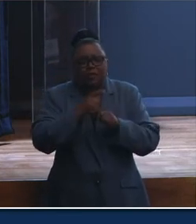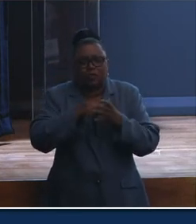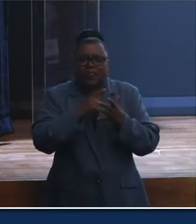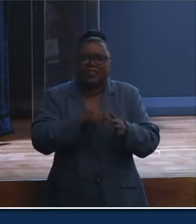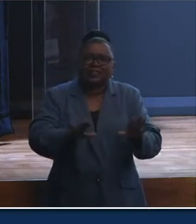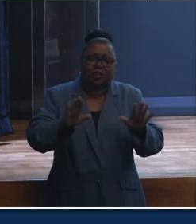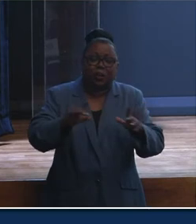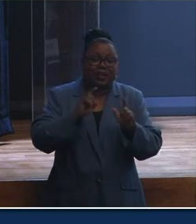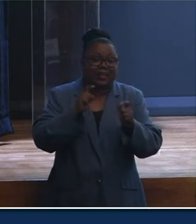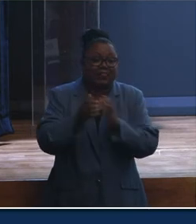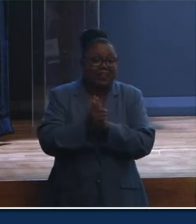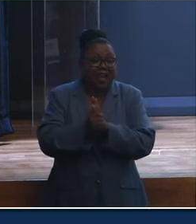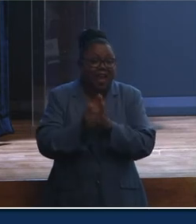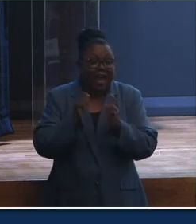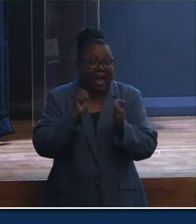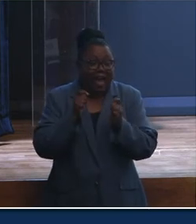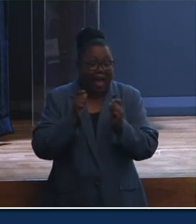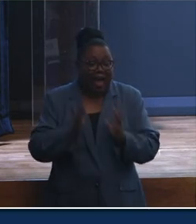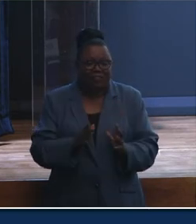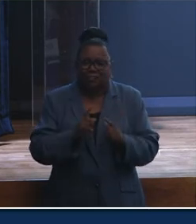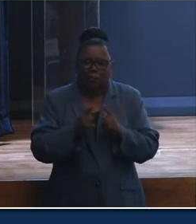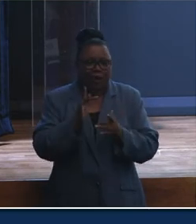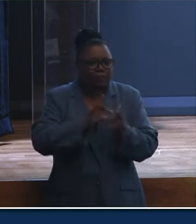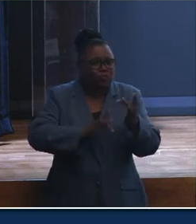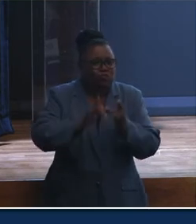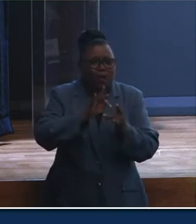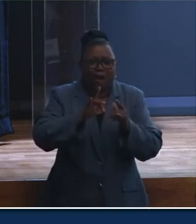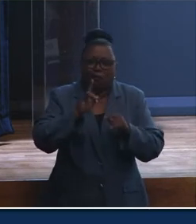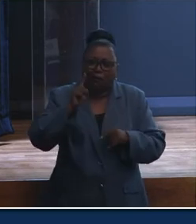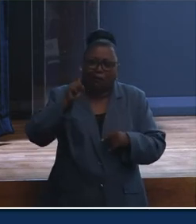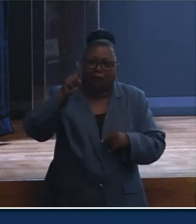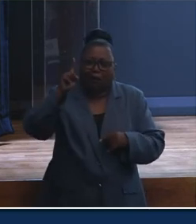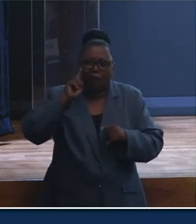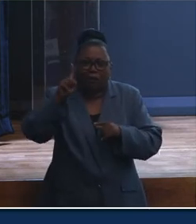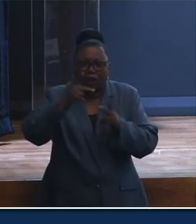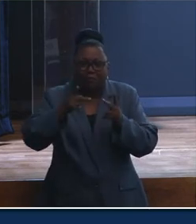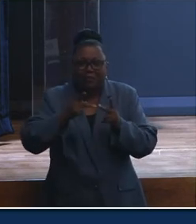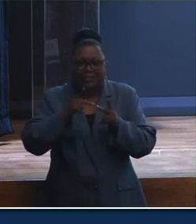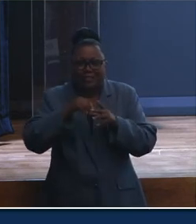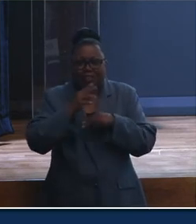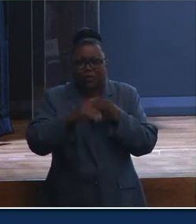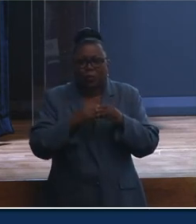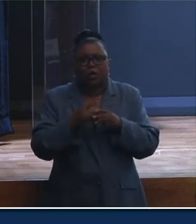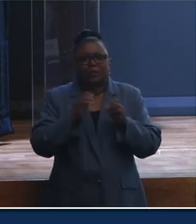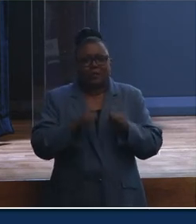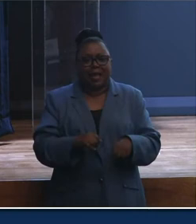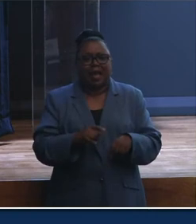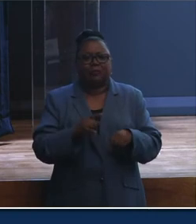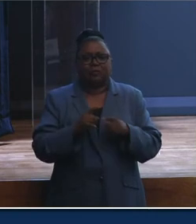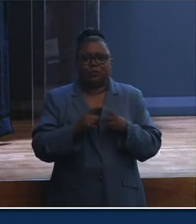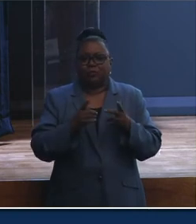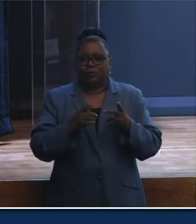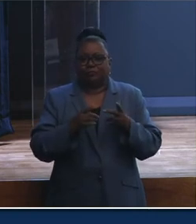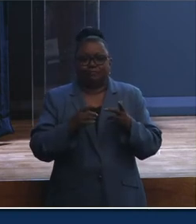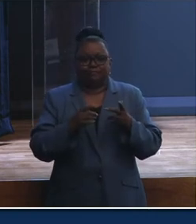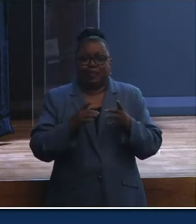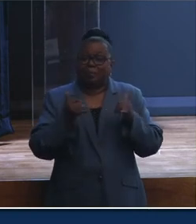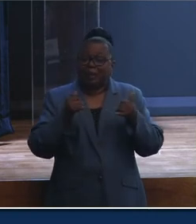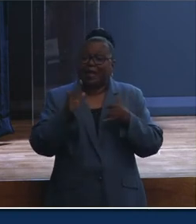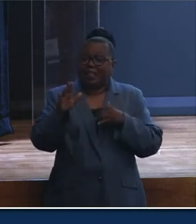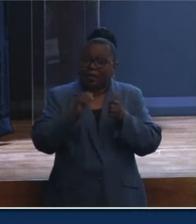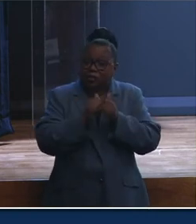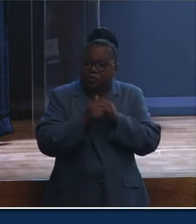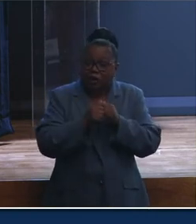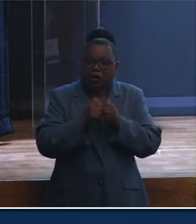these incredibly gifted athletes don't have to travel to far-flung places in the world to be able to play their